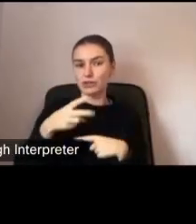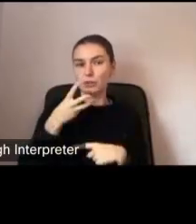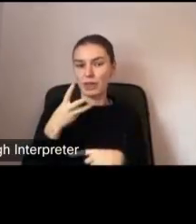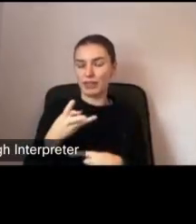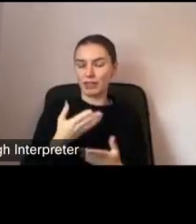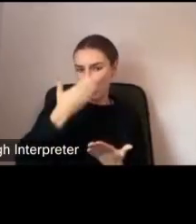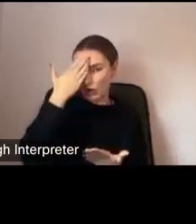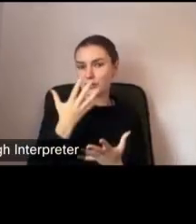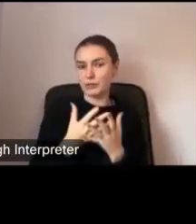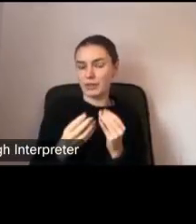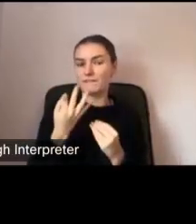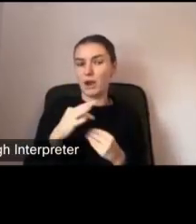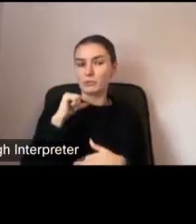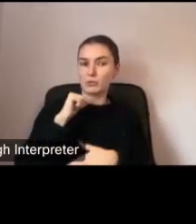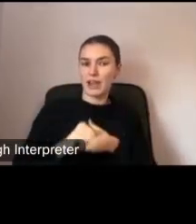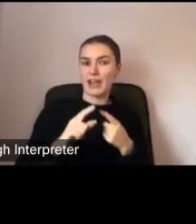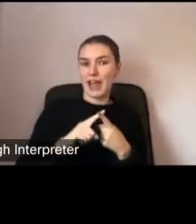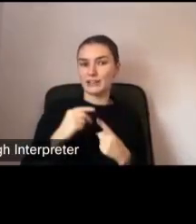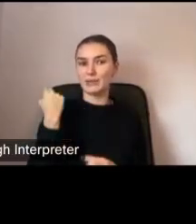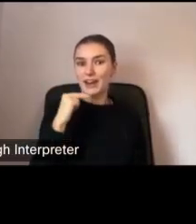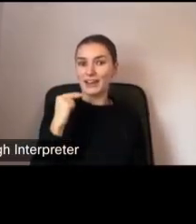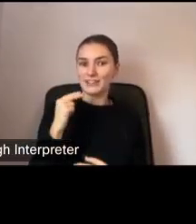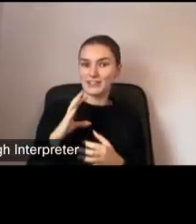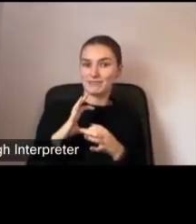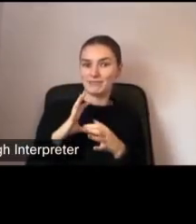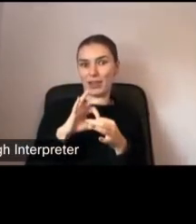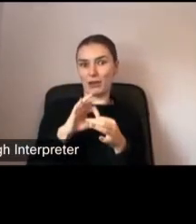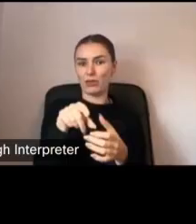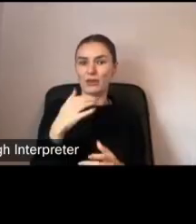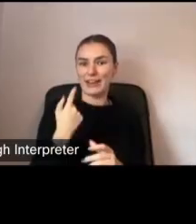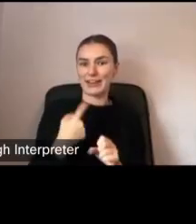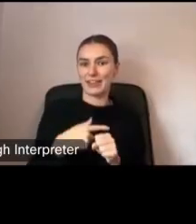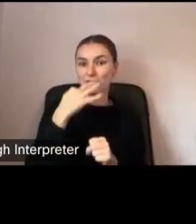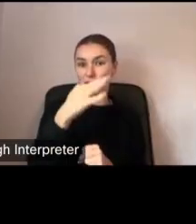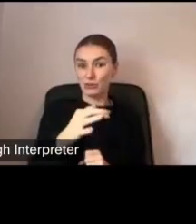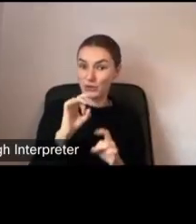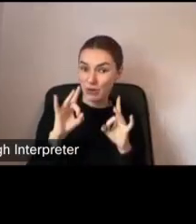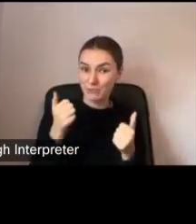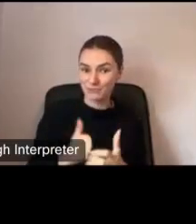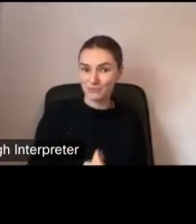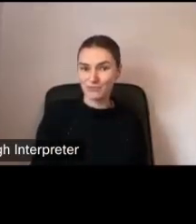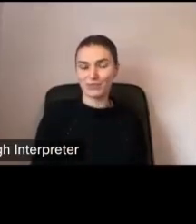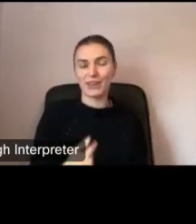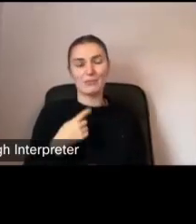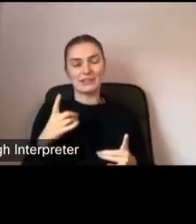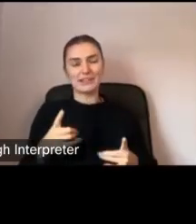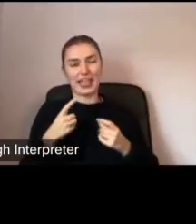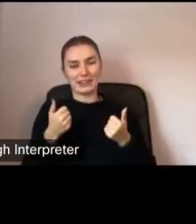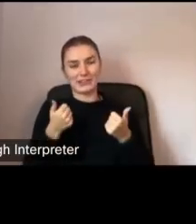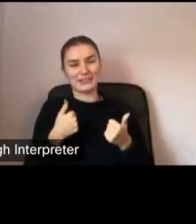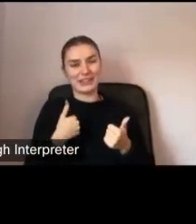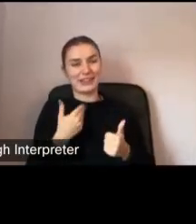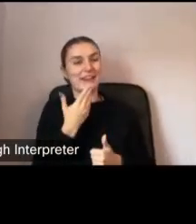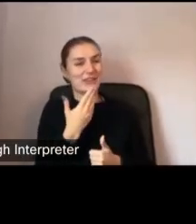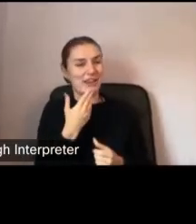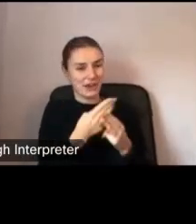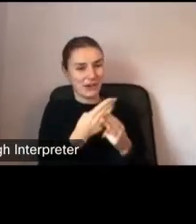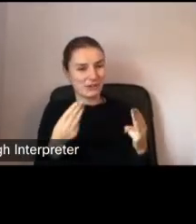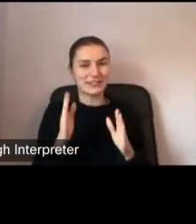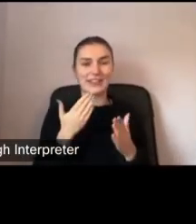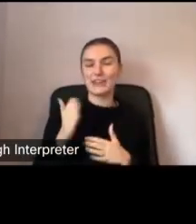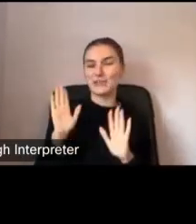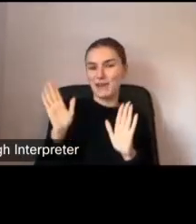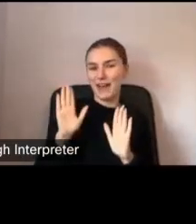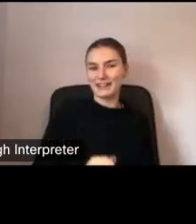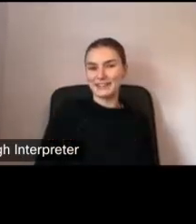away something from today, and it'd be nice to link in with you again in the future, if that's okay. Be delighted to. Thank you very much. All right, Austin, enjoy the